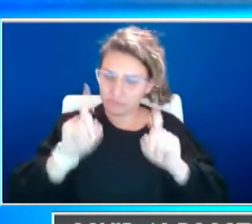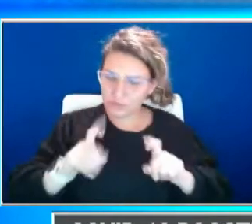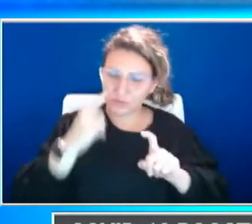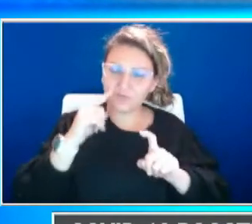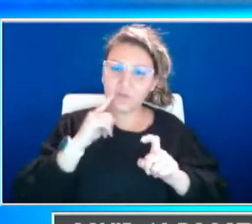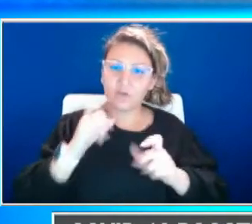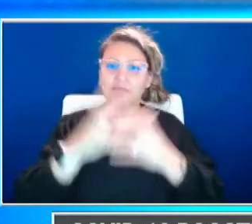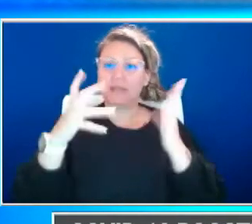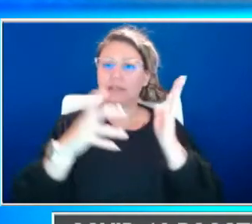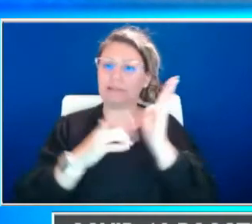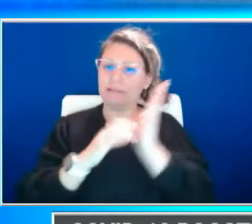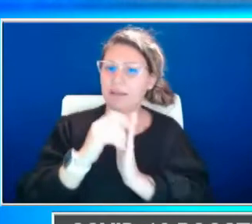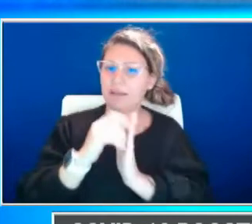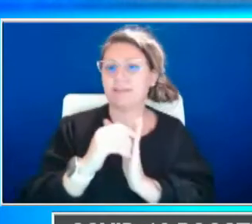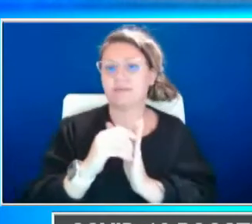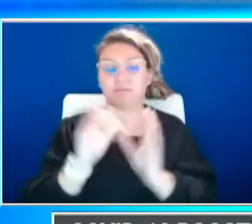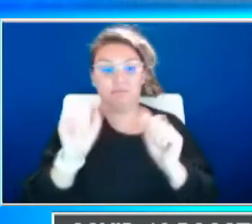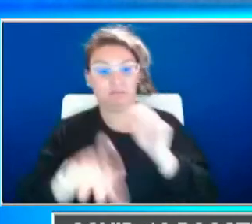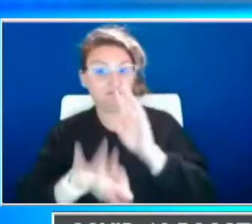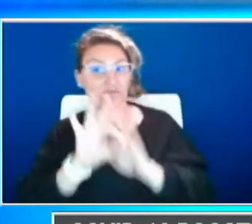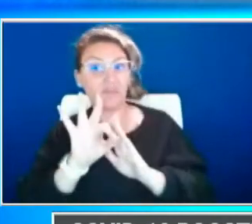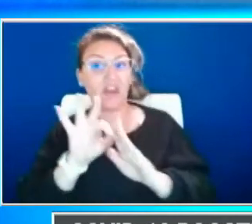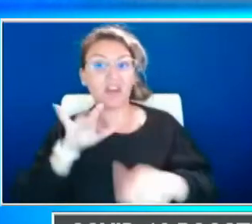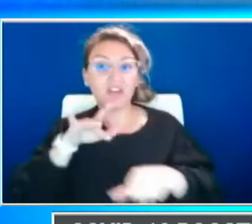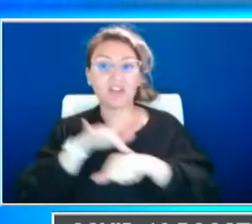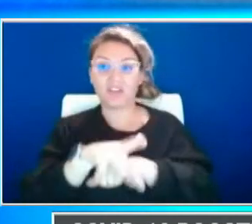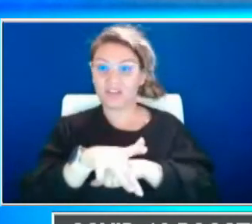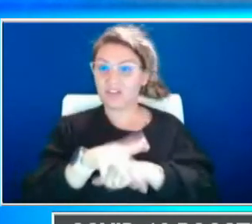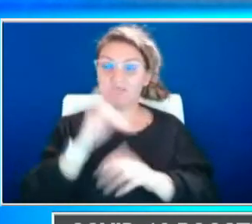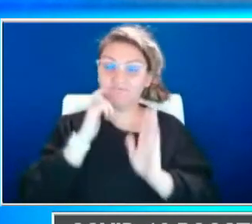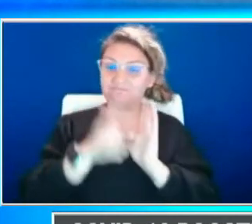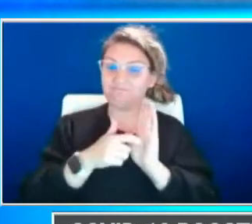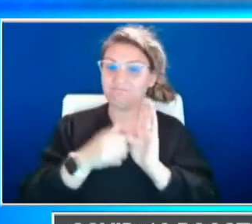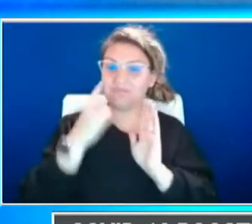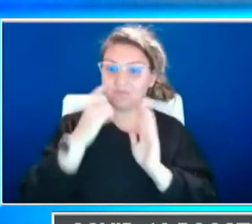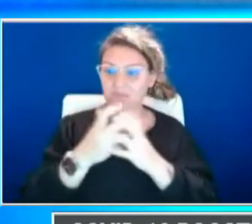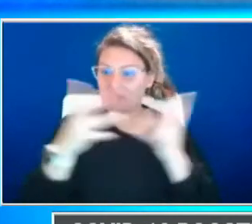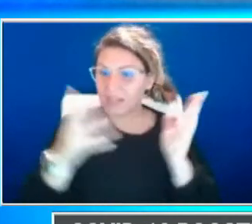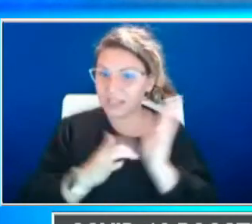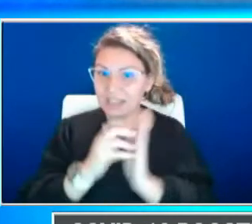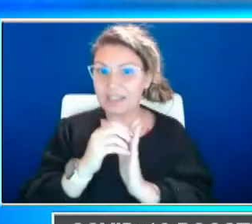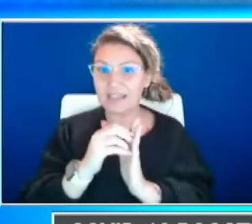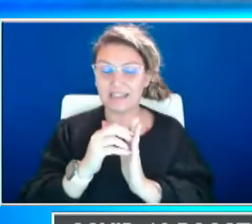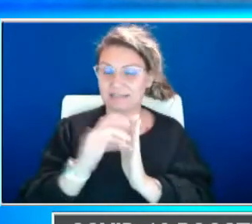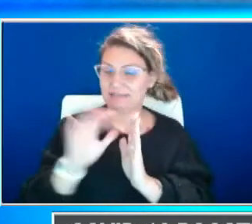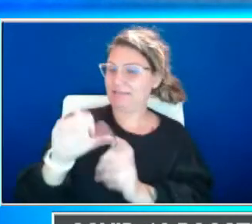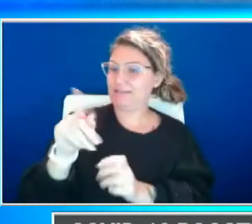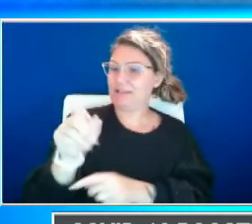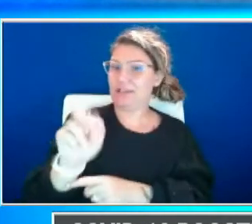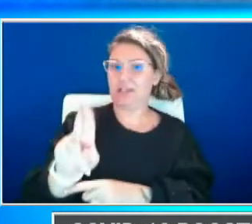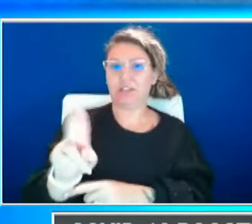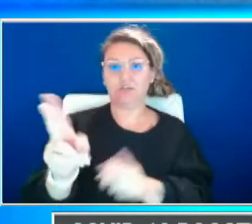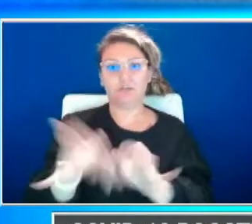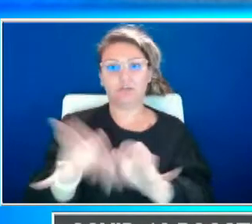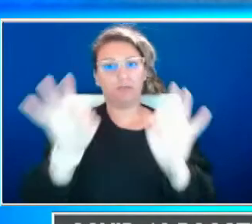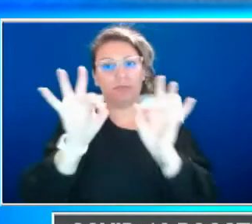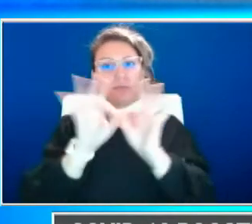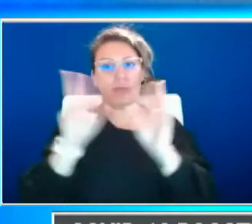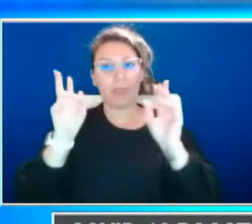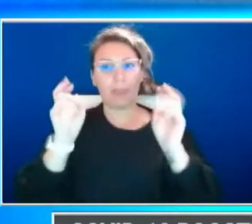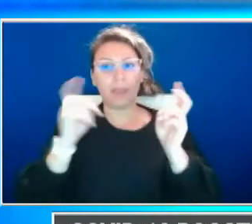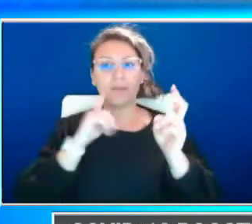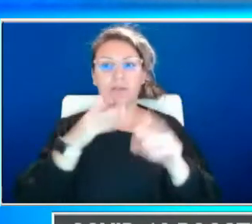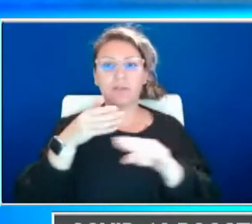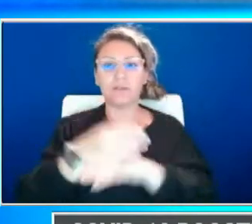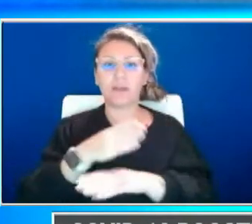game changer in early detection of cancers. The president has taken on cancer as a major issue in his presidency after the death of his